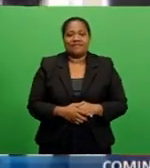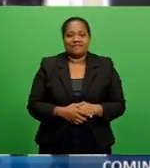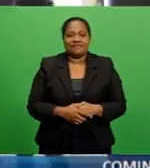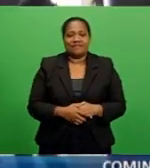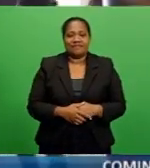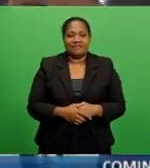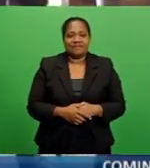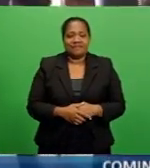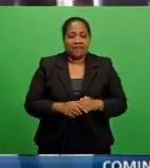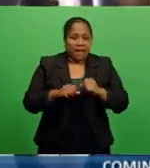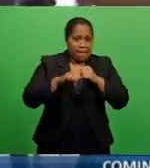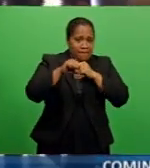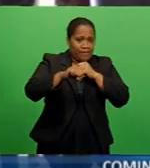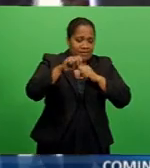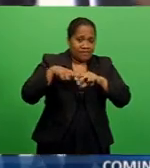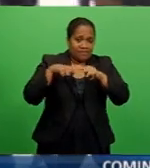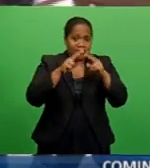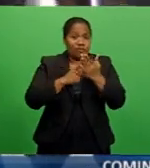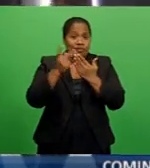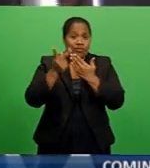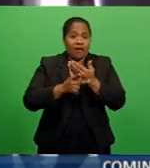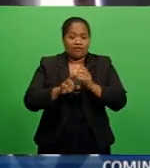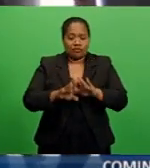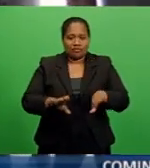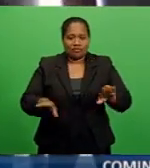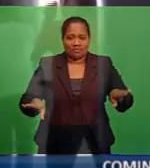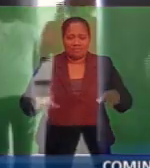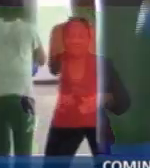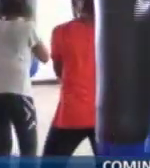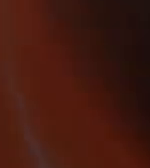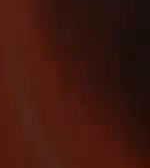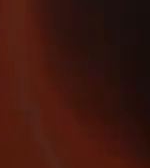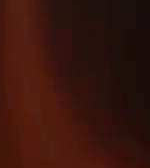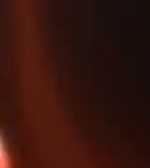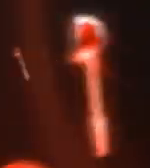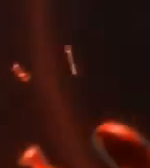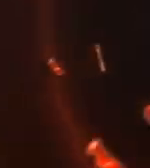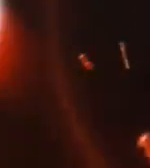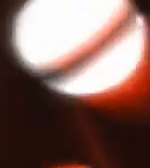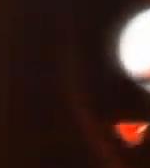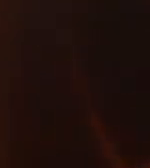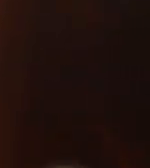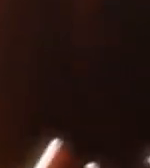And Boxing Fiji program for kids. This and more coming up.